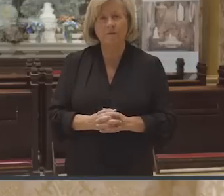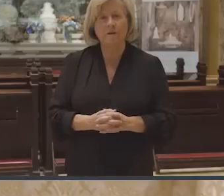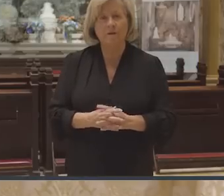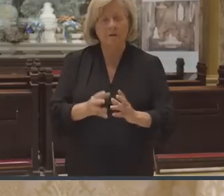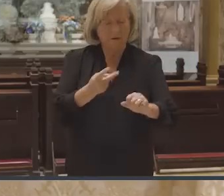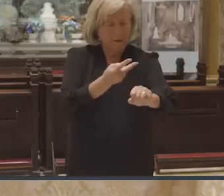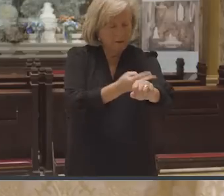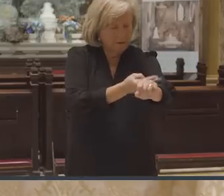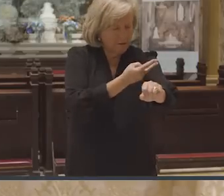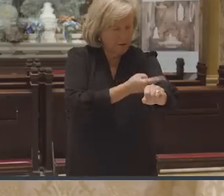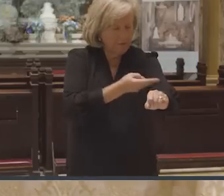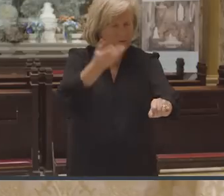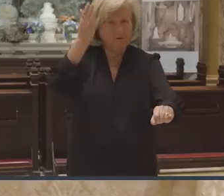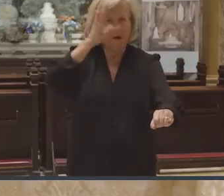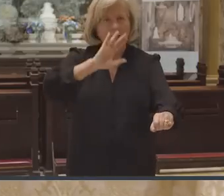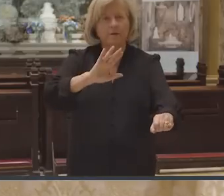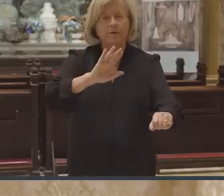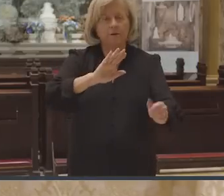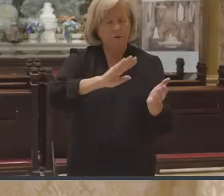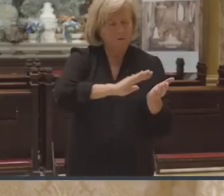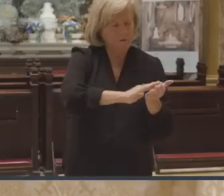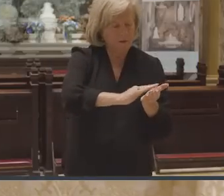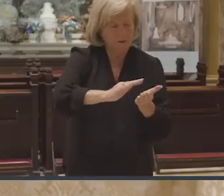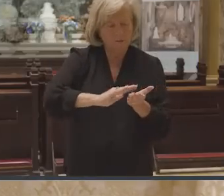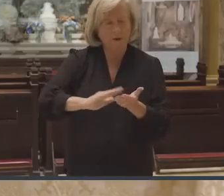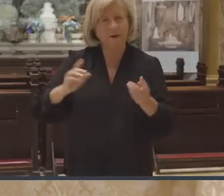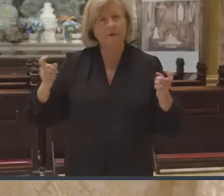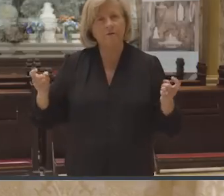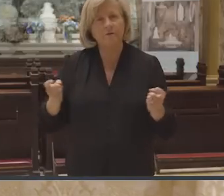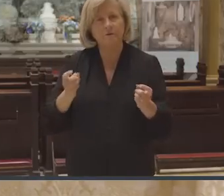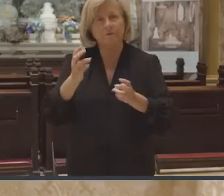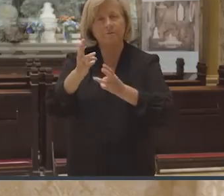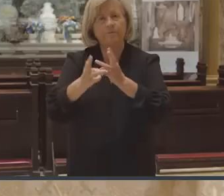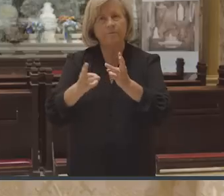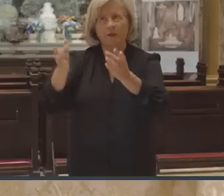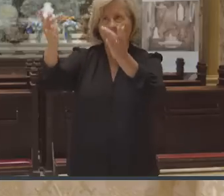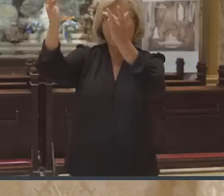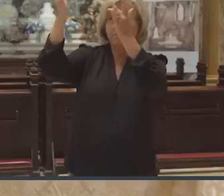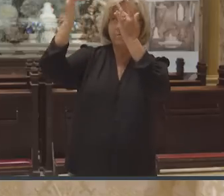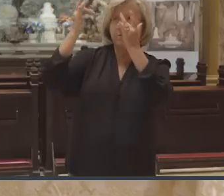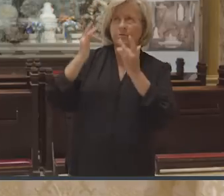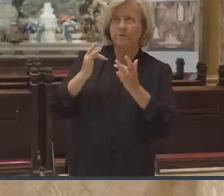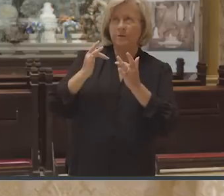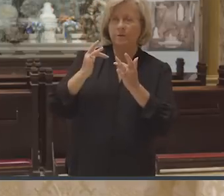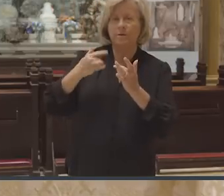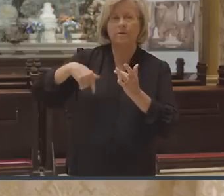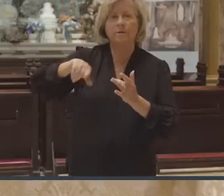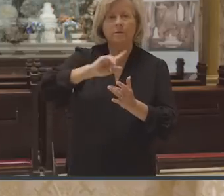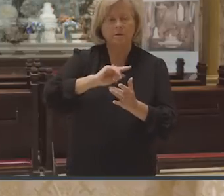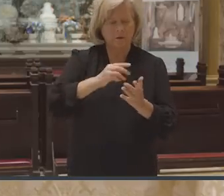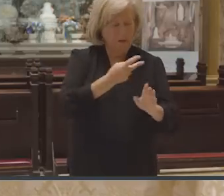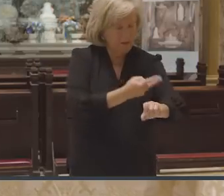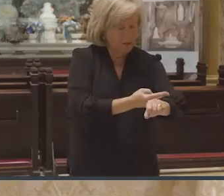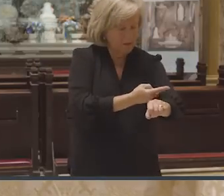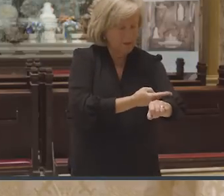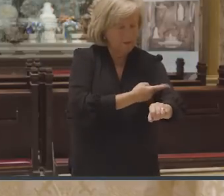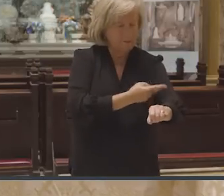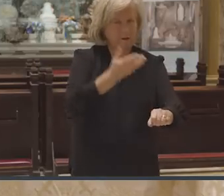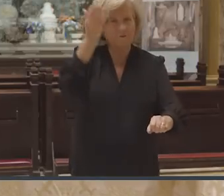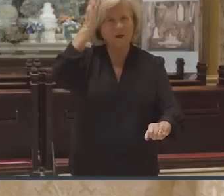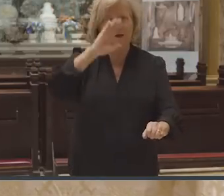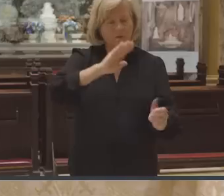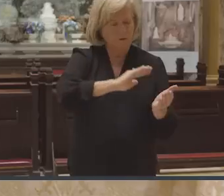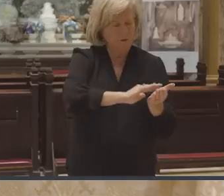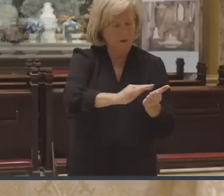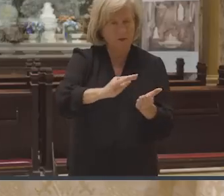Lamb of God, you take away the sins of the world. Have mercy on us. Lamb of God, you take